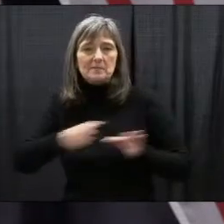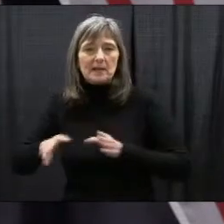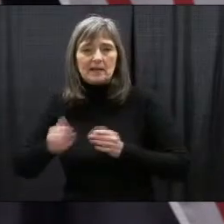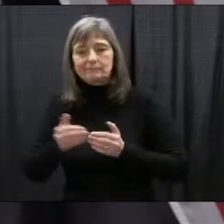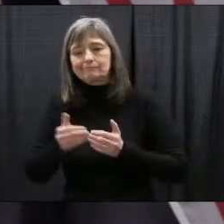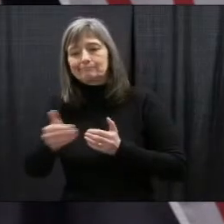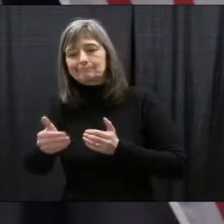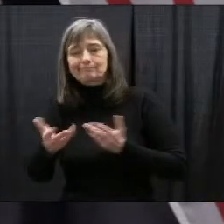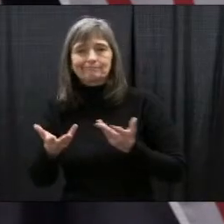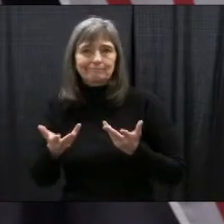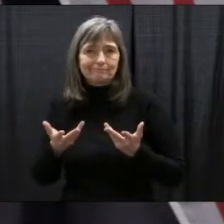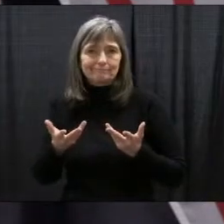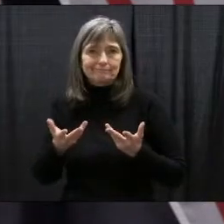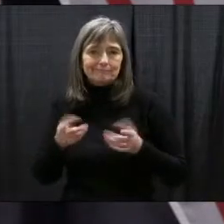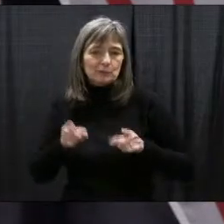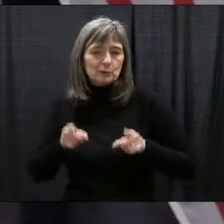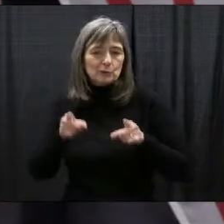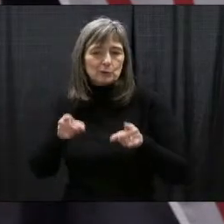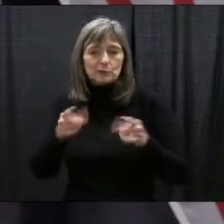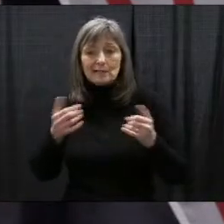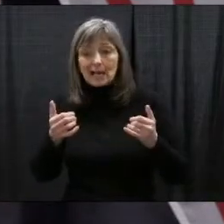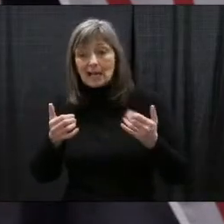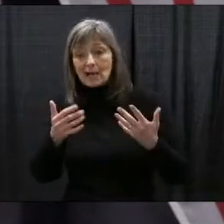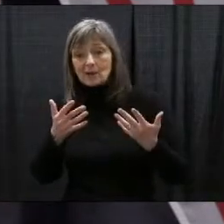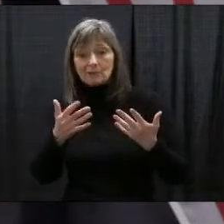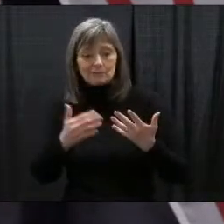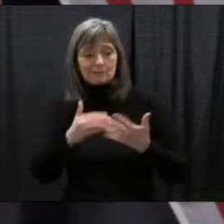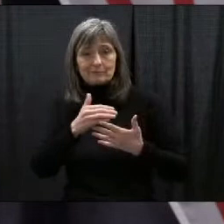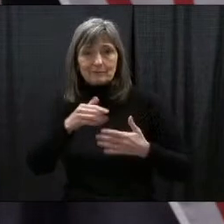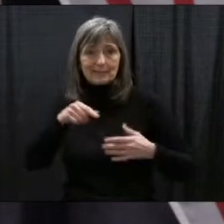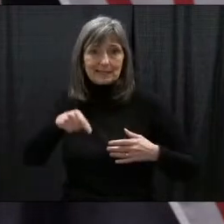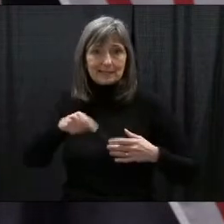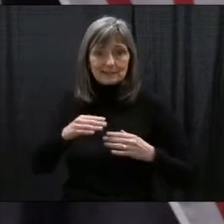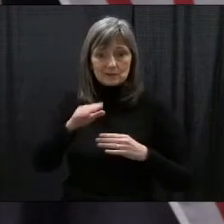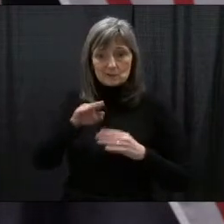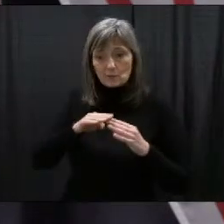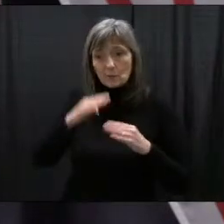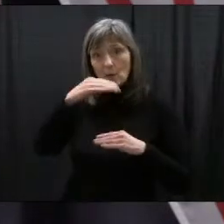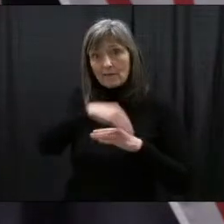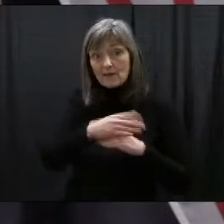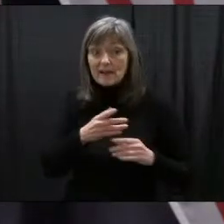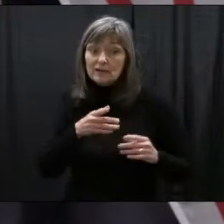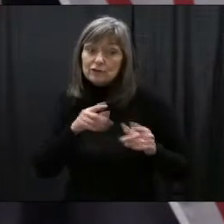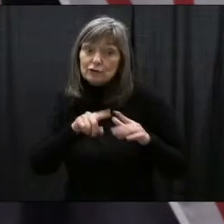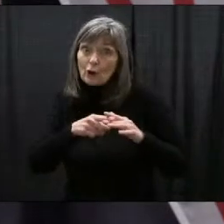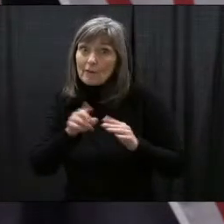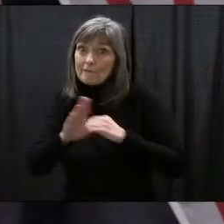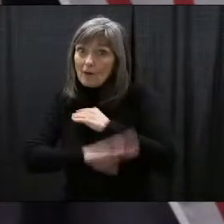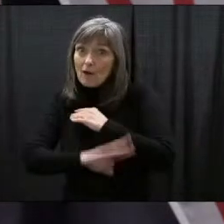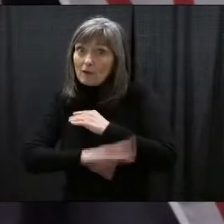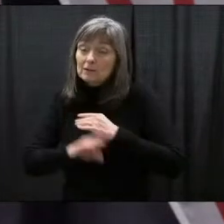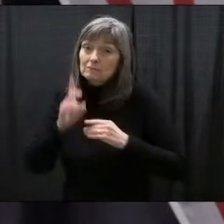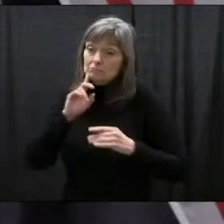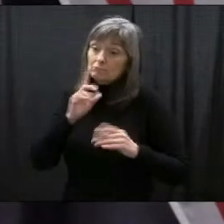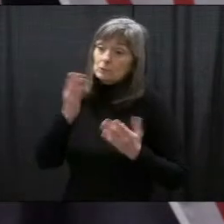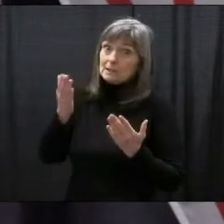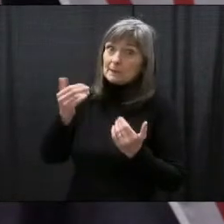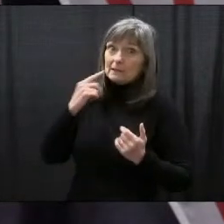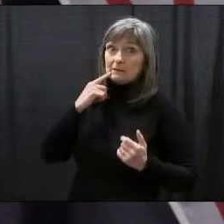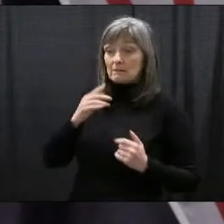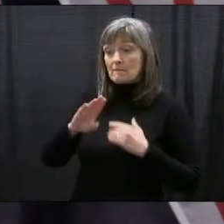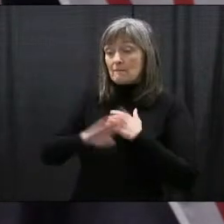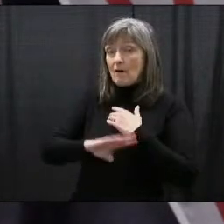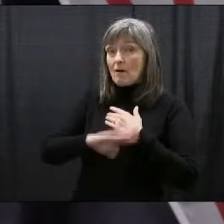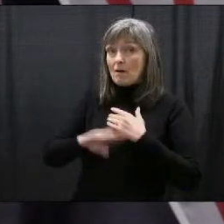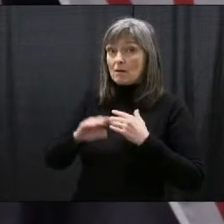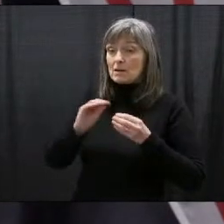strategy as we move through, through the rest of this wave and then into the fall, because we do anticipate, of course, that we may